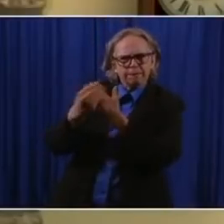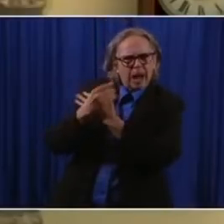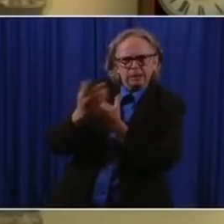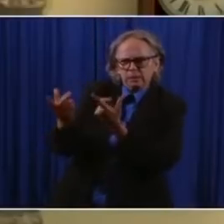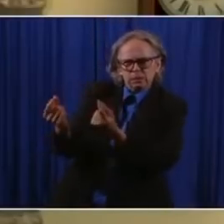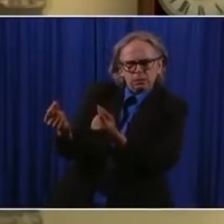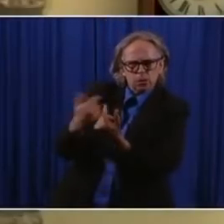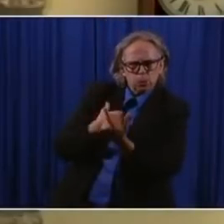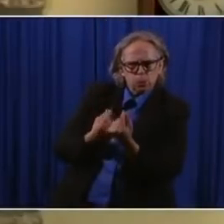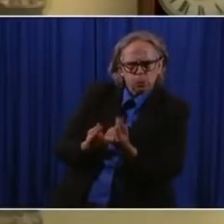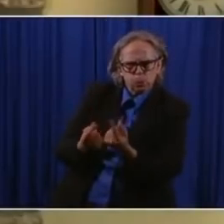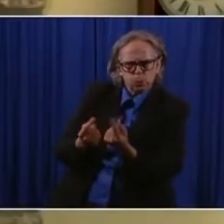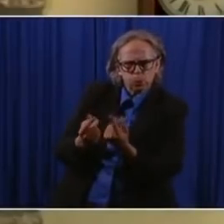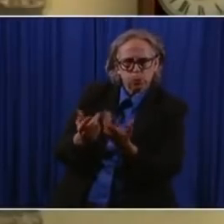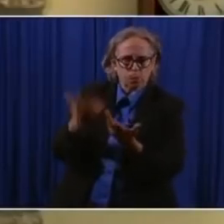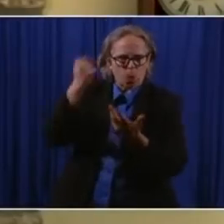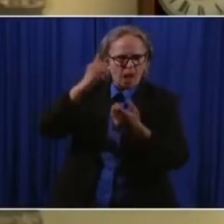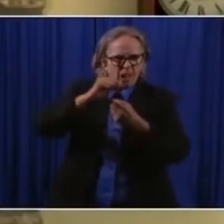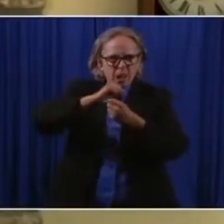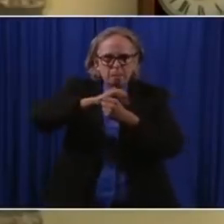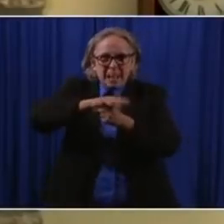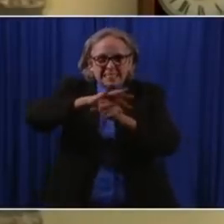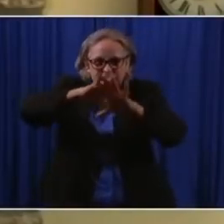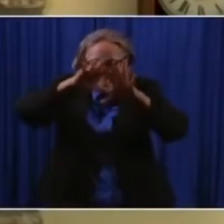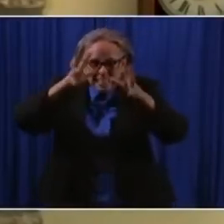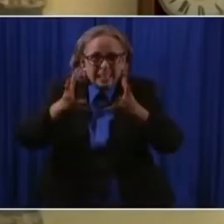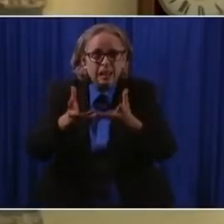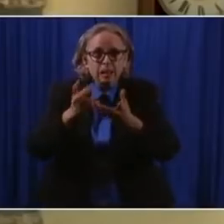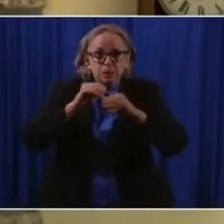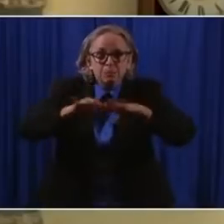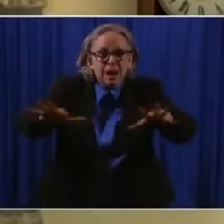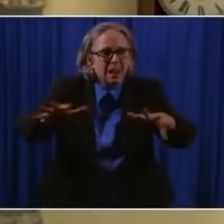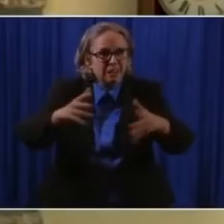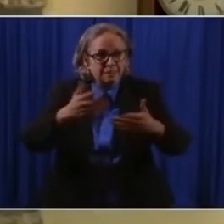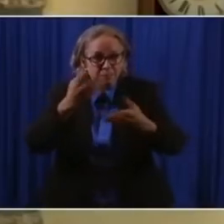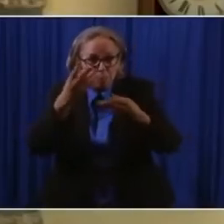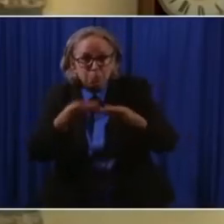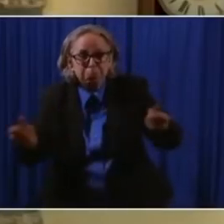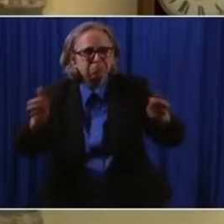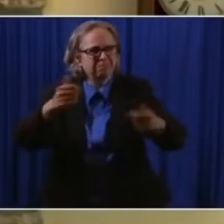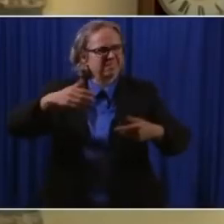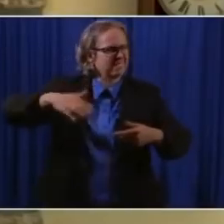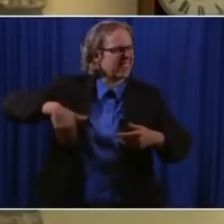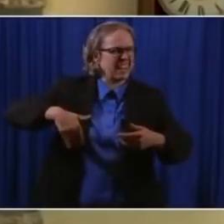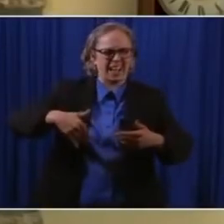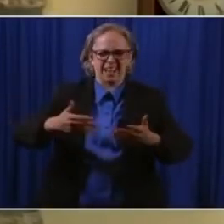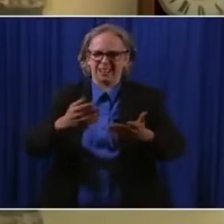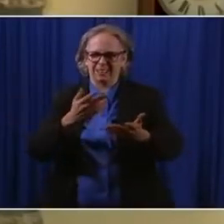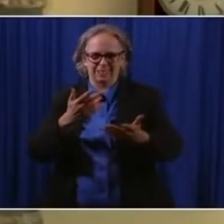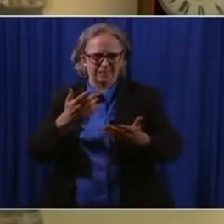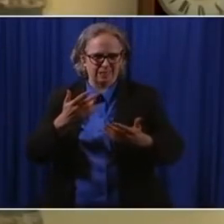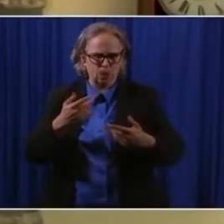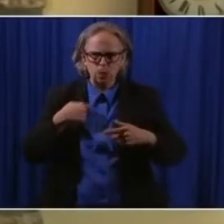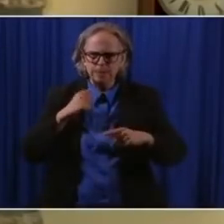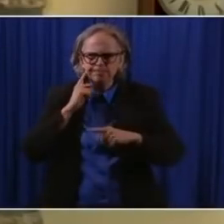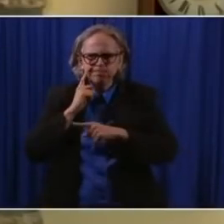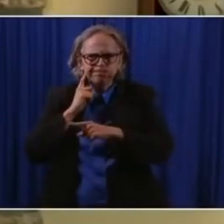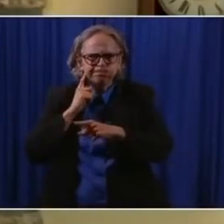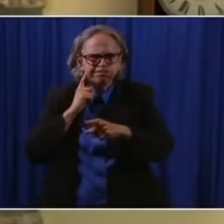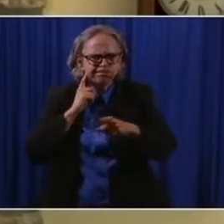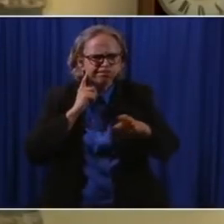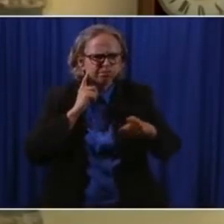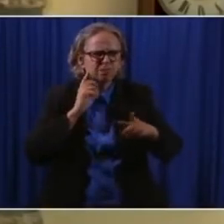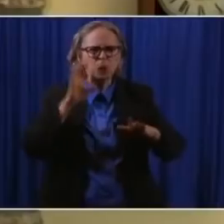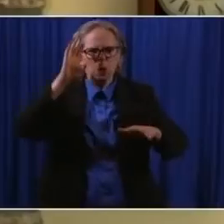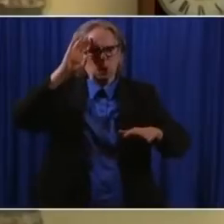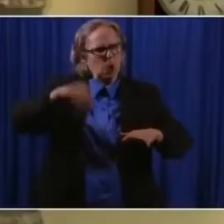pandemic. I'm also advised by the best people we can talk to that if we really want to